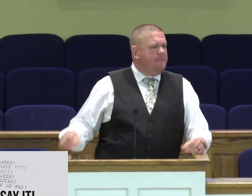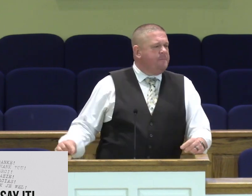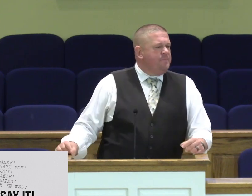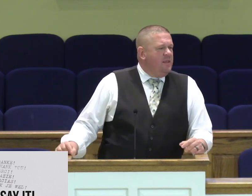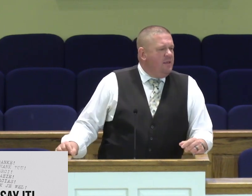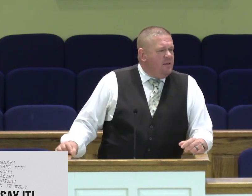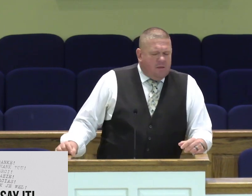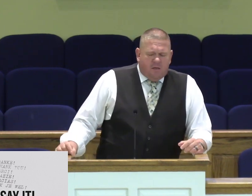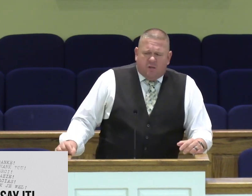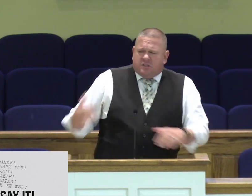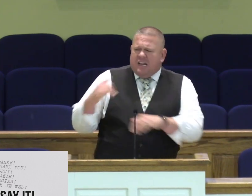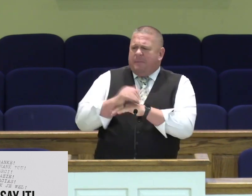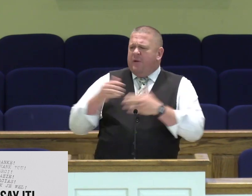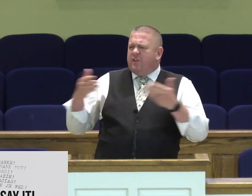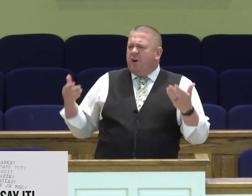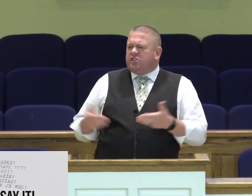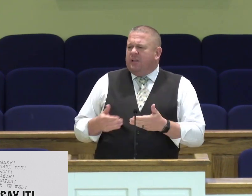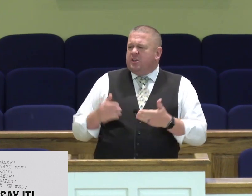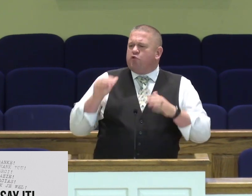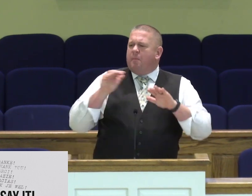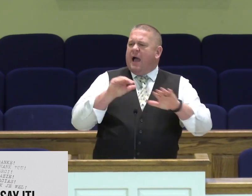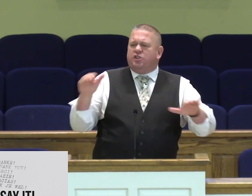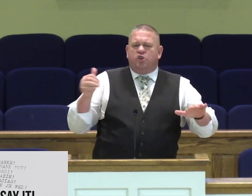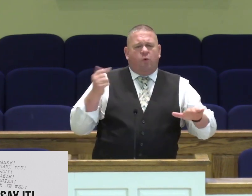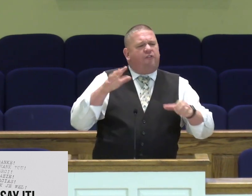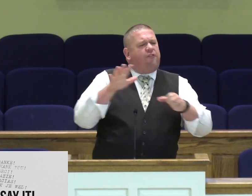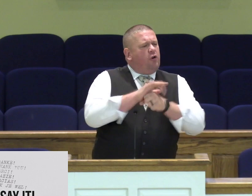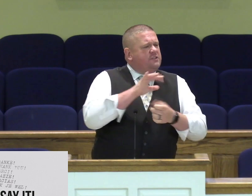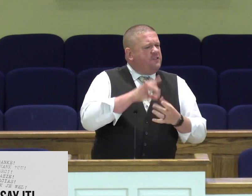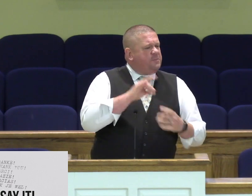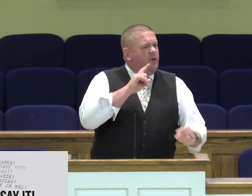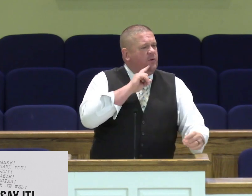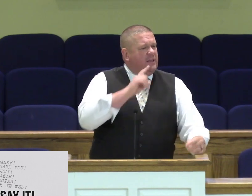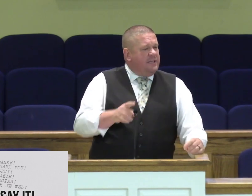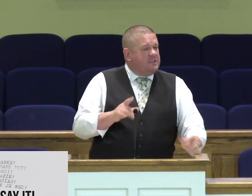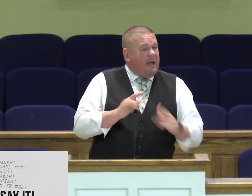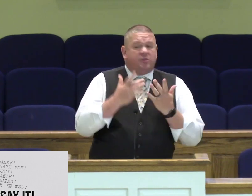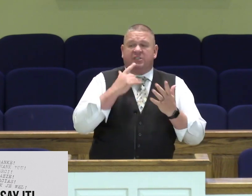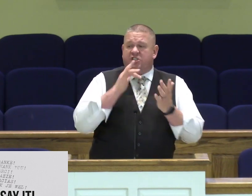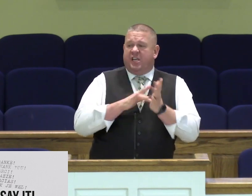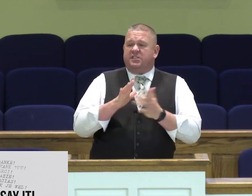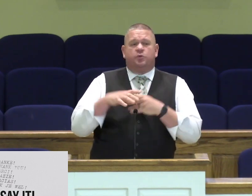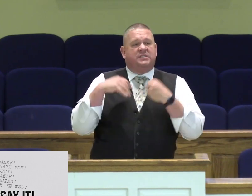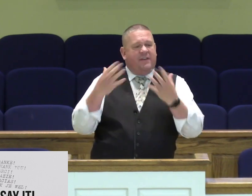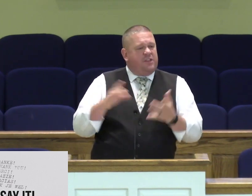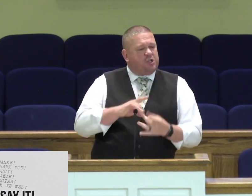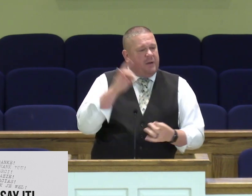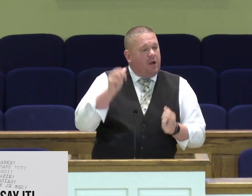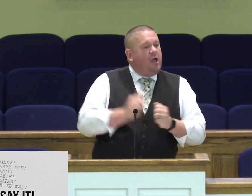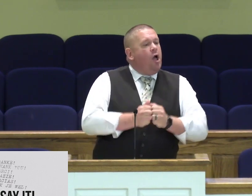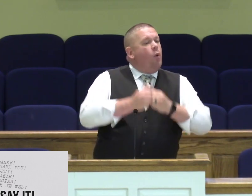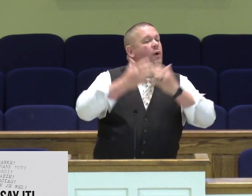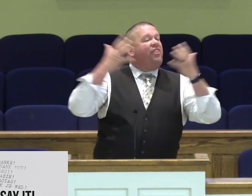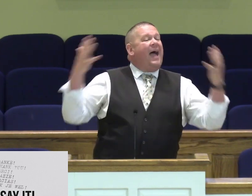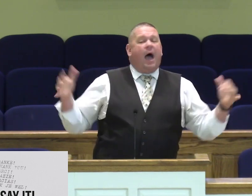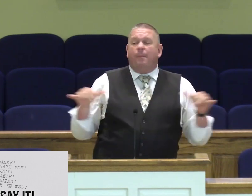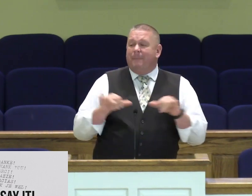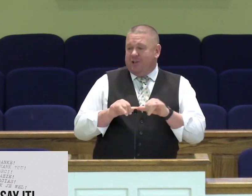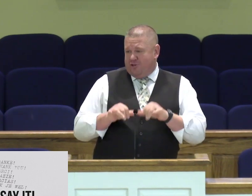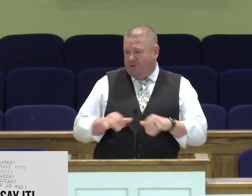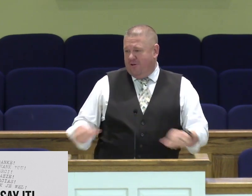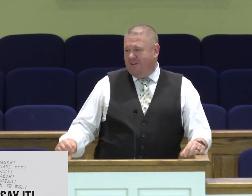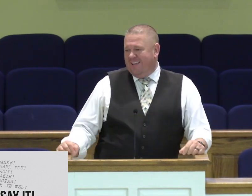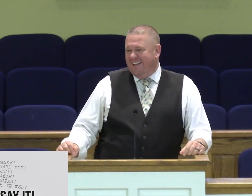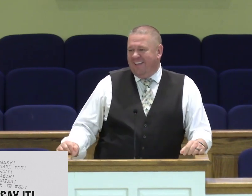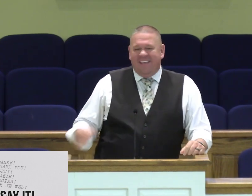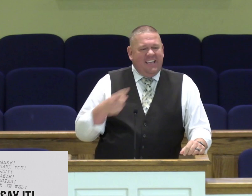Spirit. So tonight, by way of introduction, let me just remind you what fullness of spirit really is. The Bible says Jesus was given the Spirit without